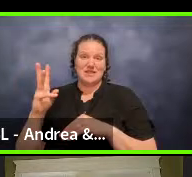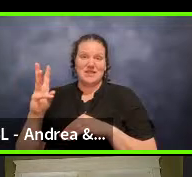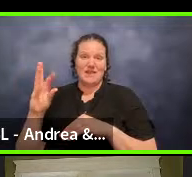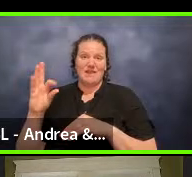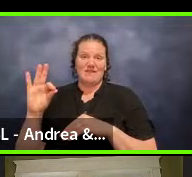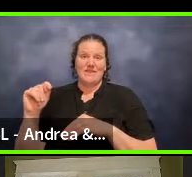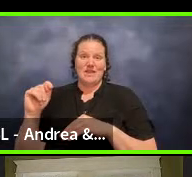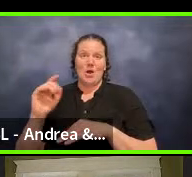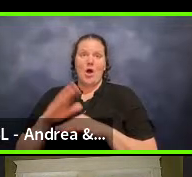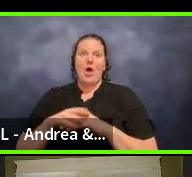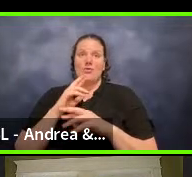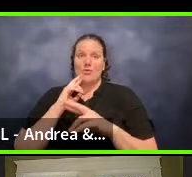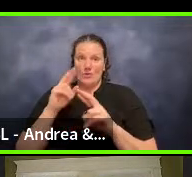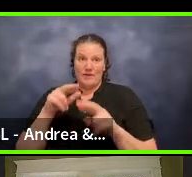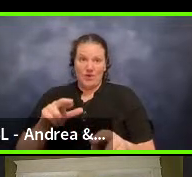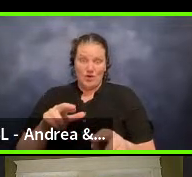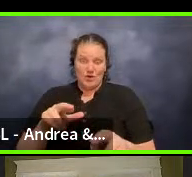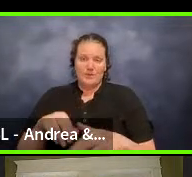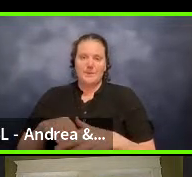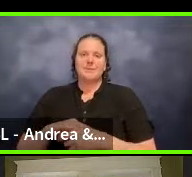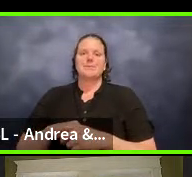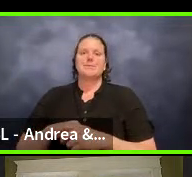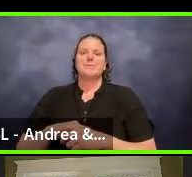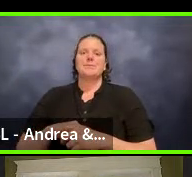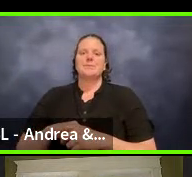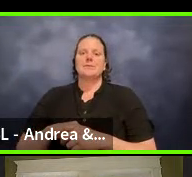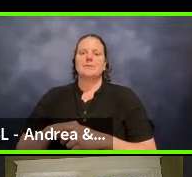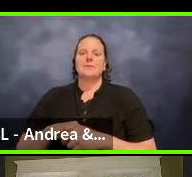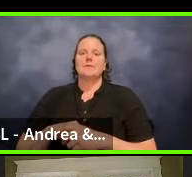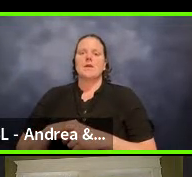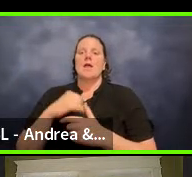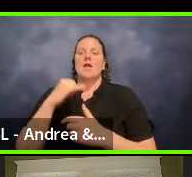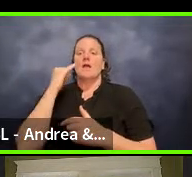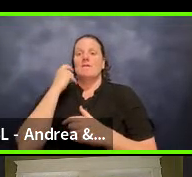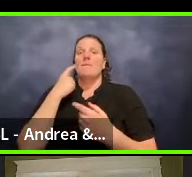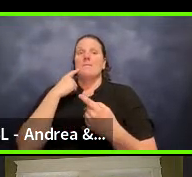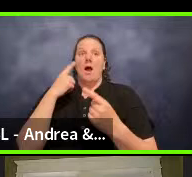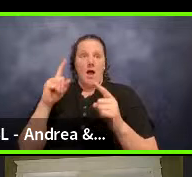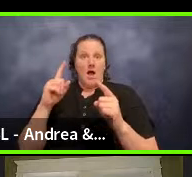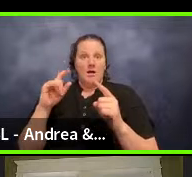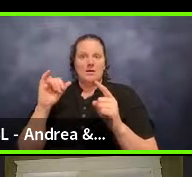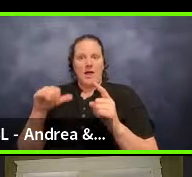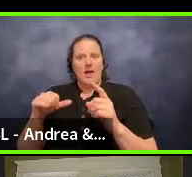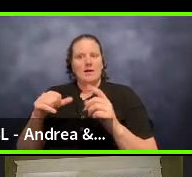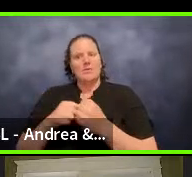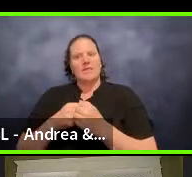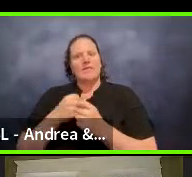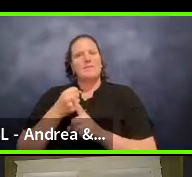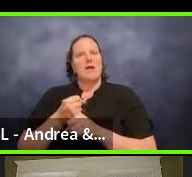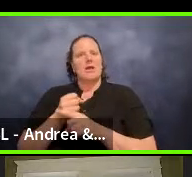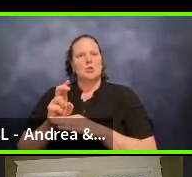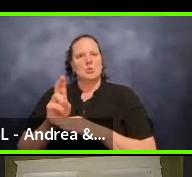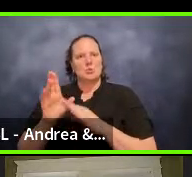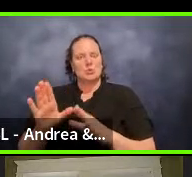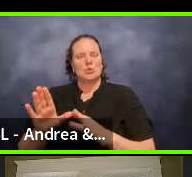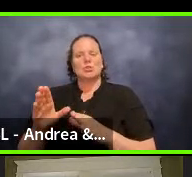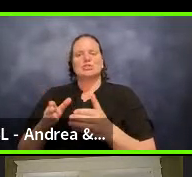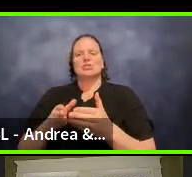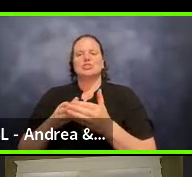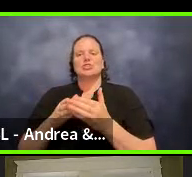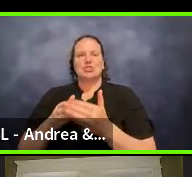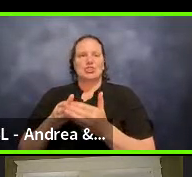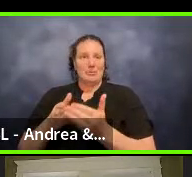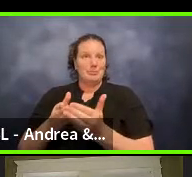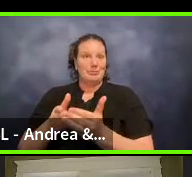river. And if we reach that with those impacted users and the ships that